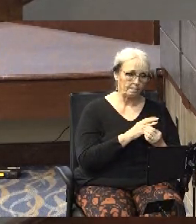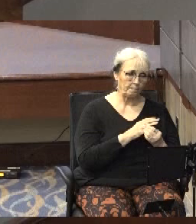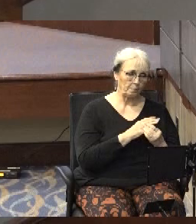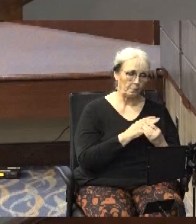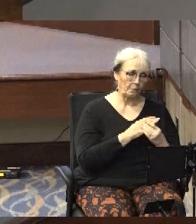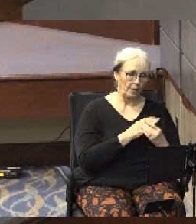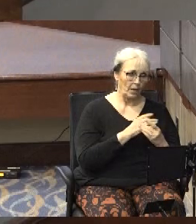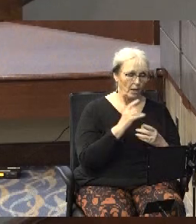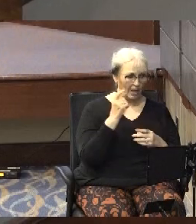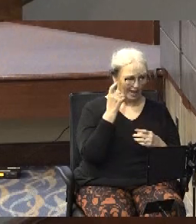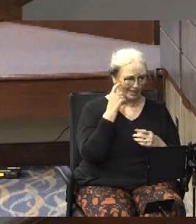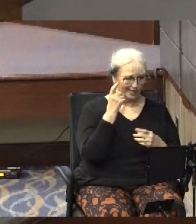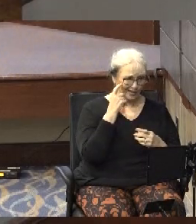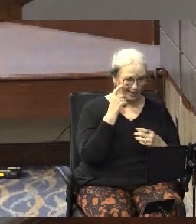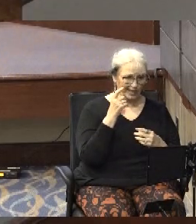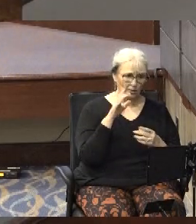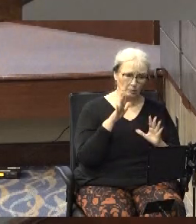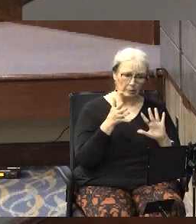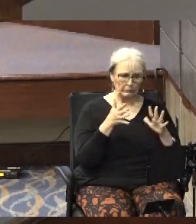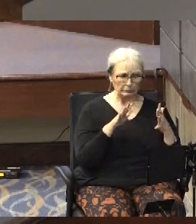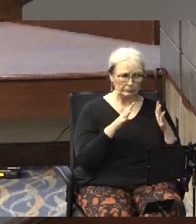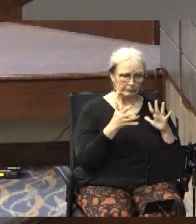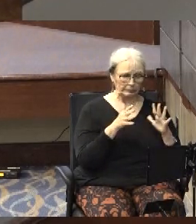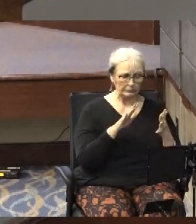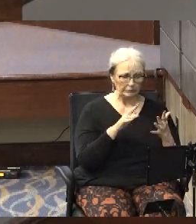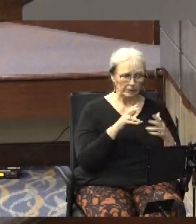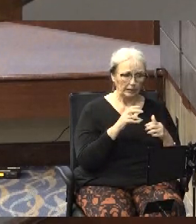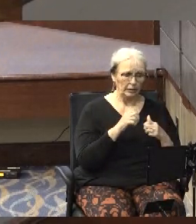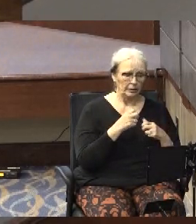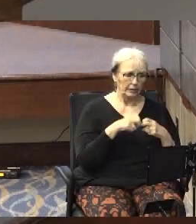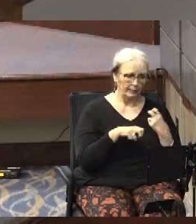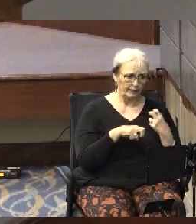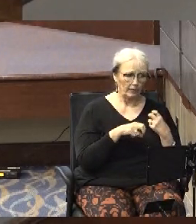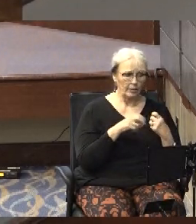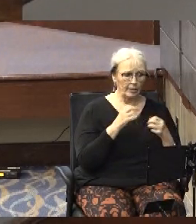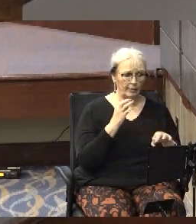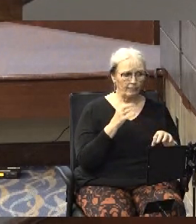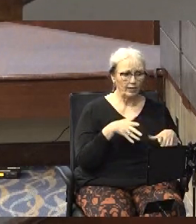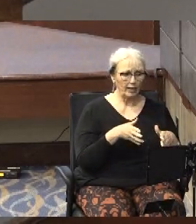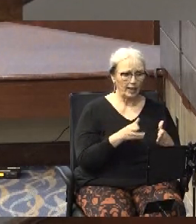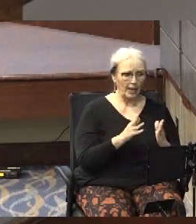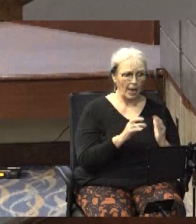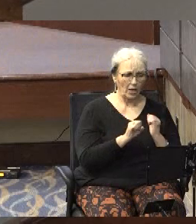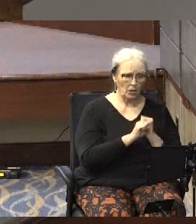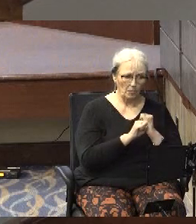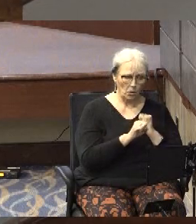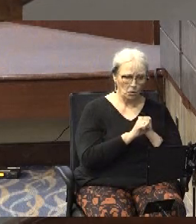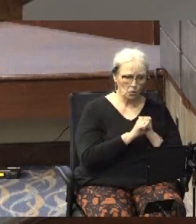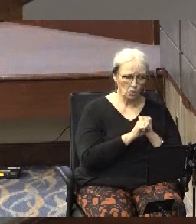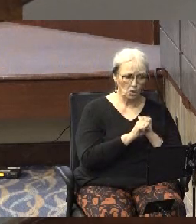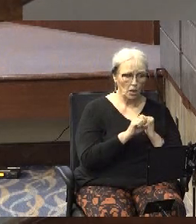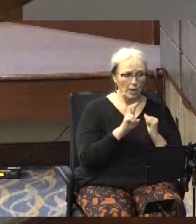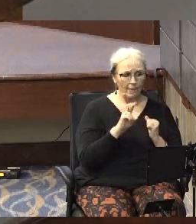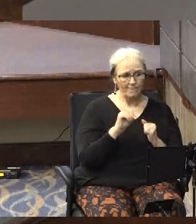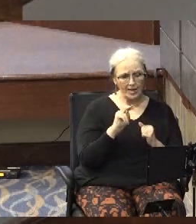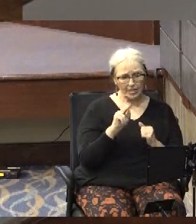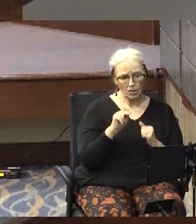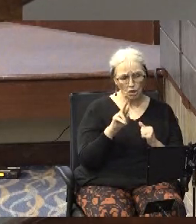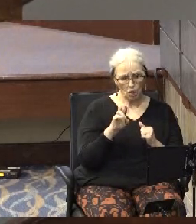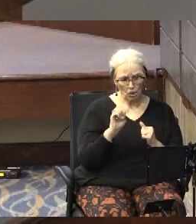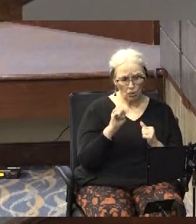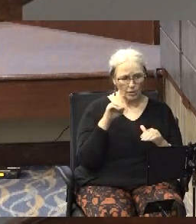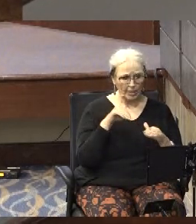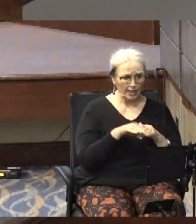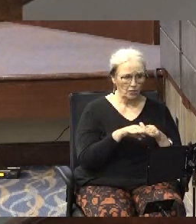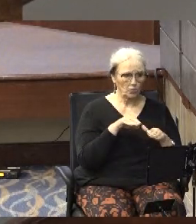I think there will be a slippery slope if we start allowing commercial ventures to come into this